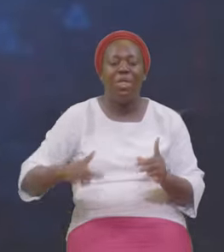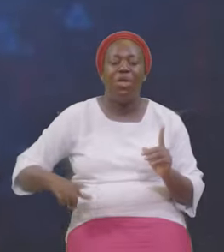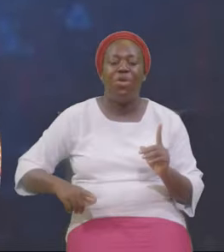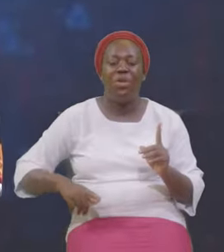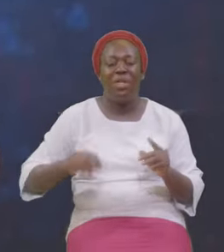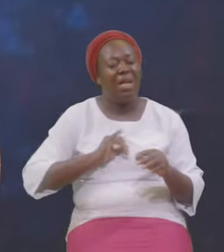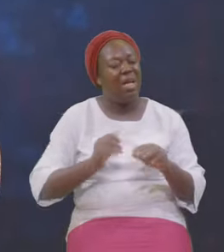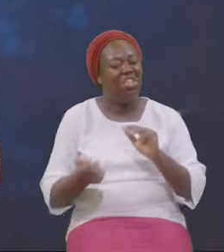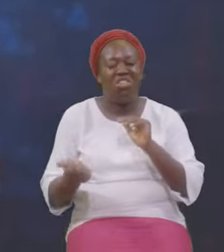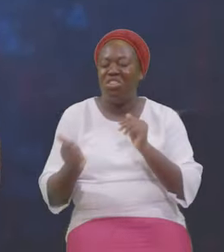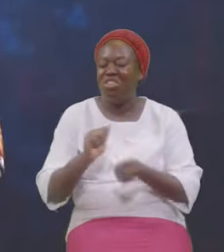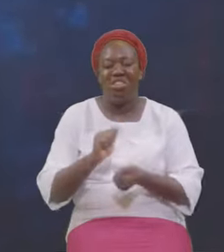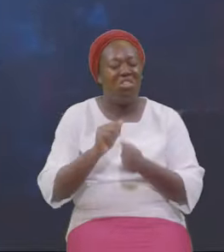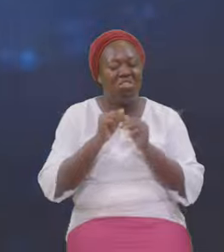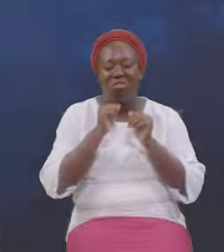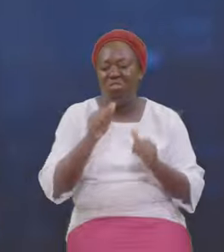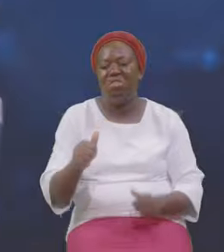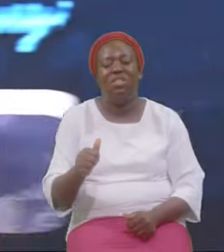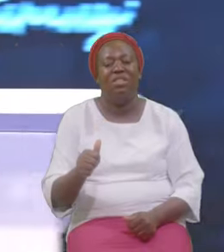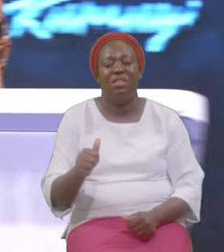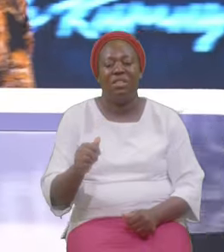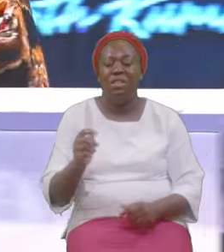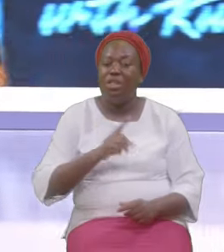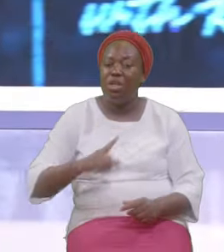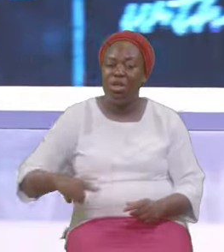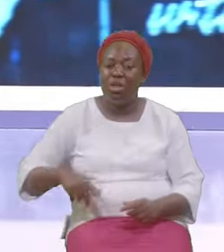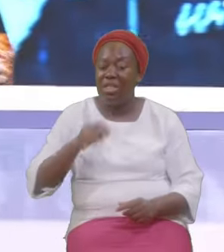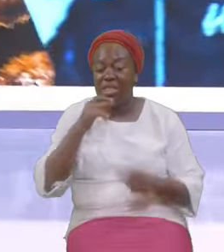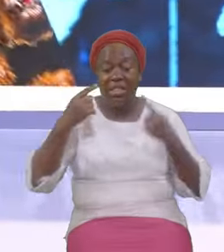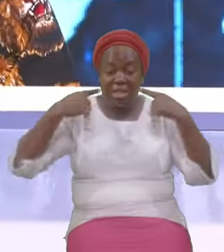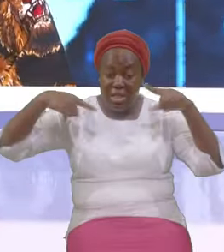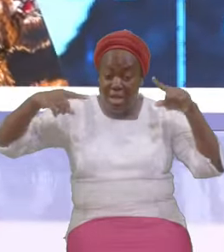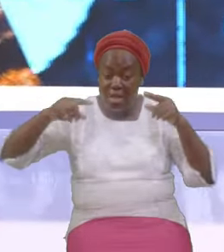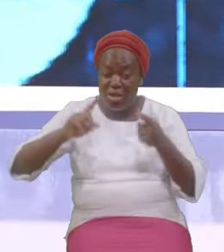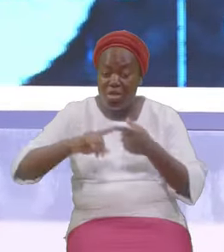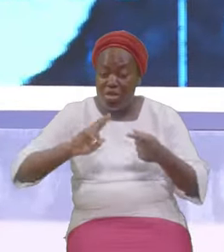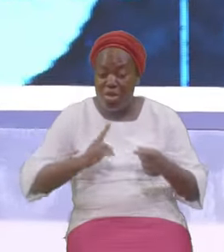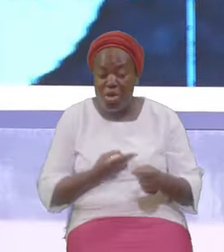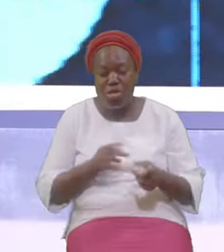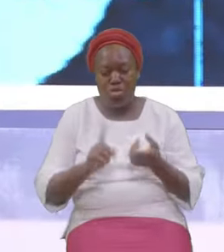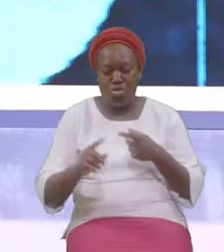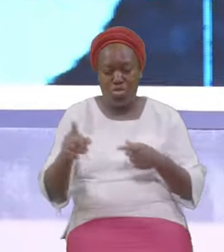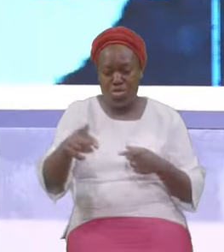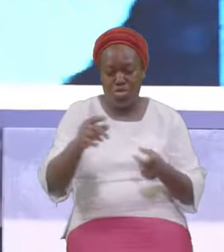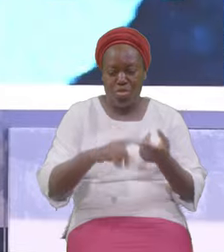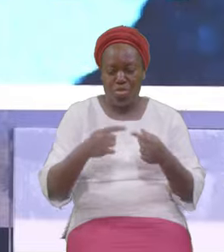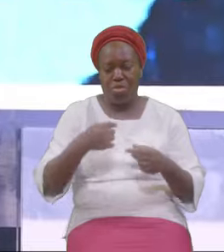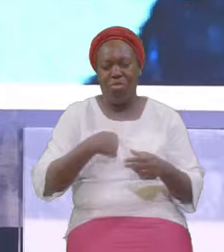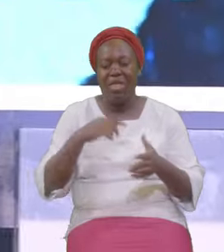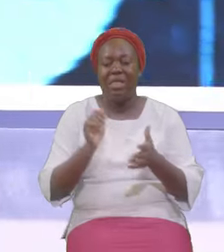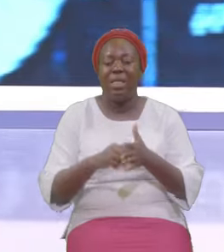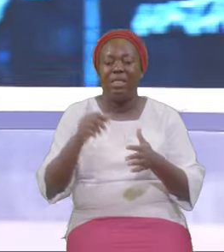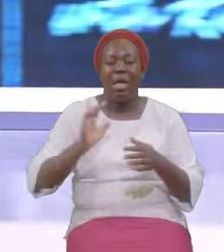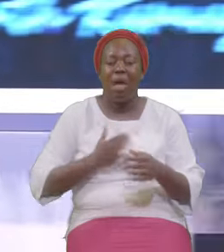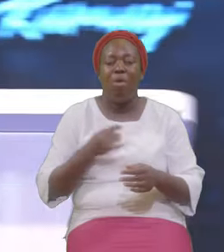change not. The Lord is declaring to us, to you and to me, that our God does